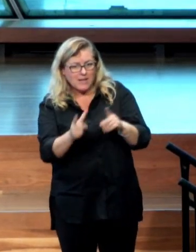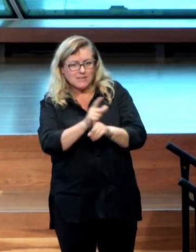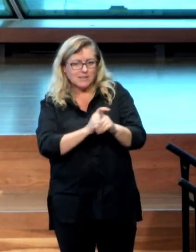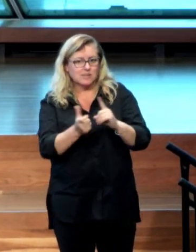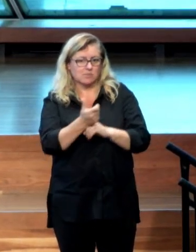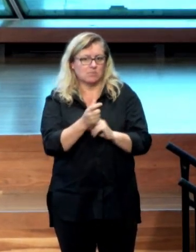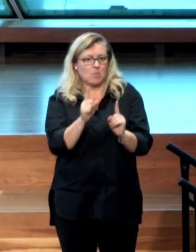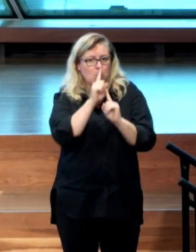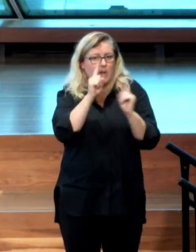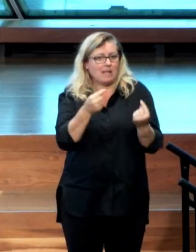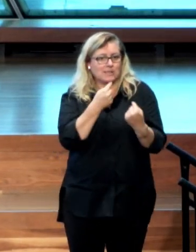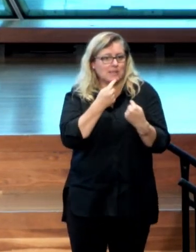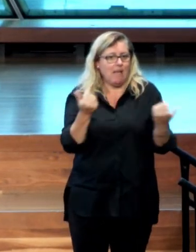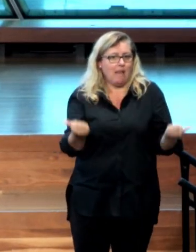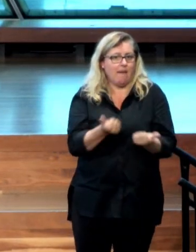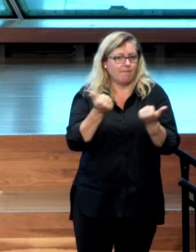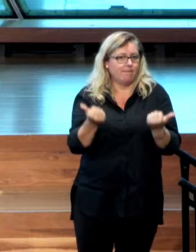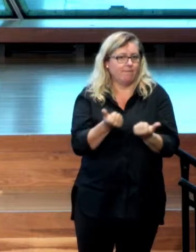stated enough.